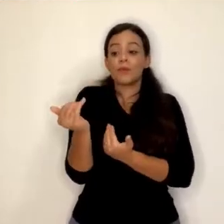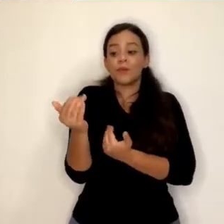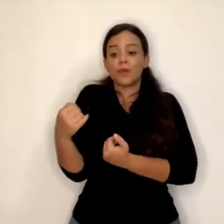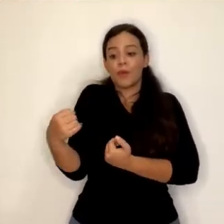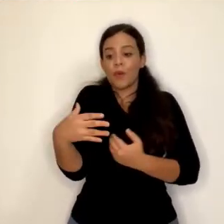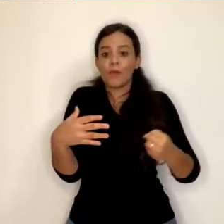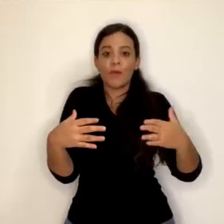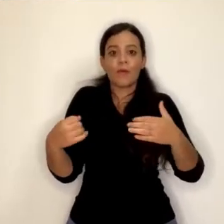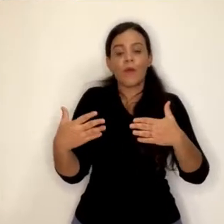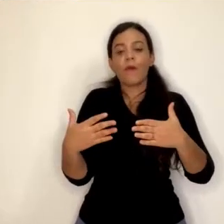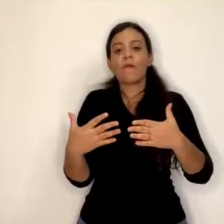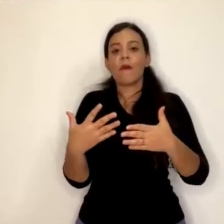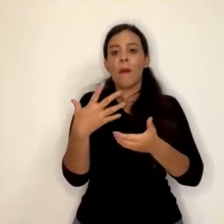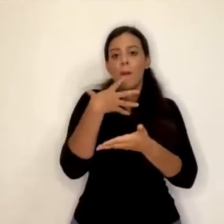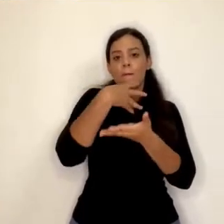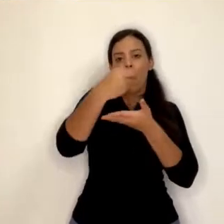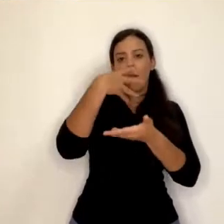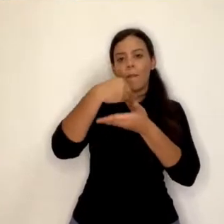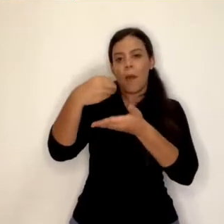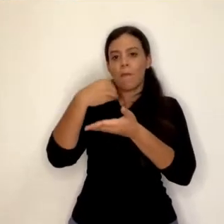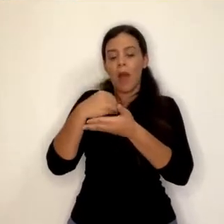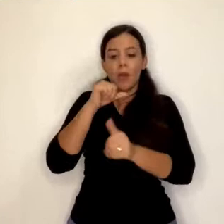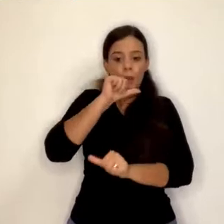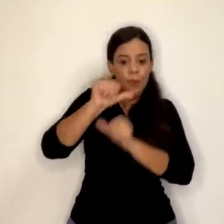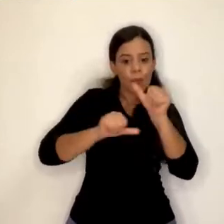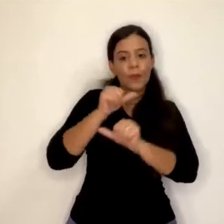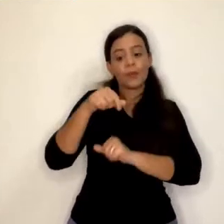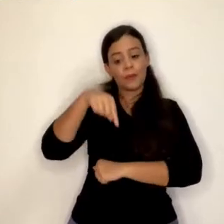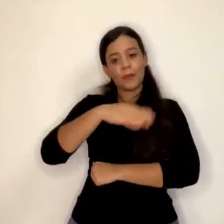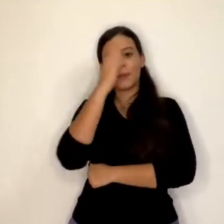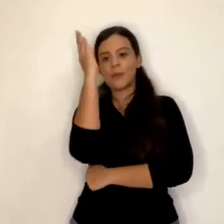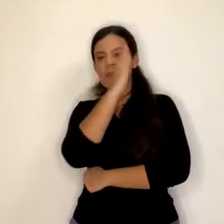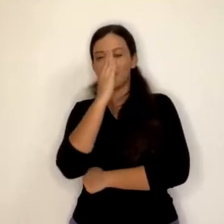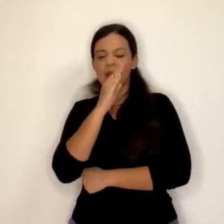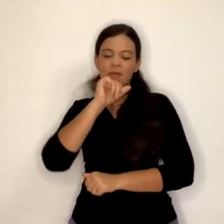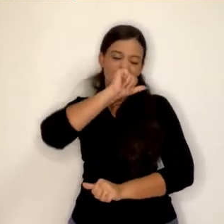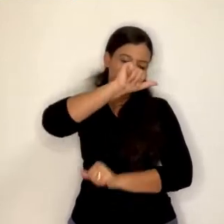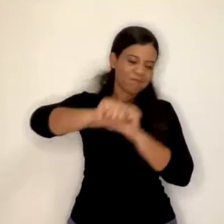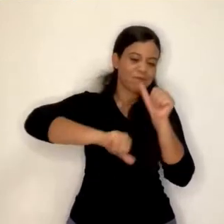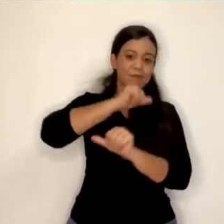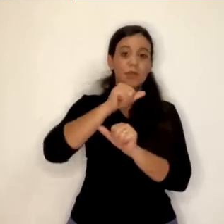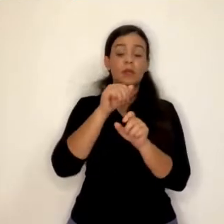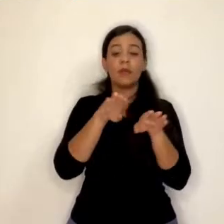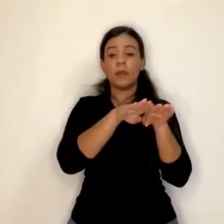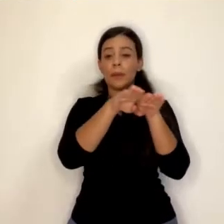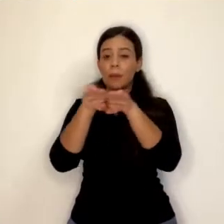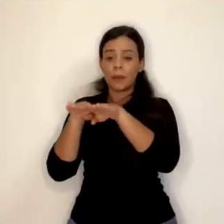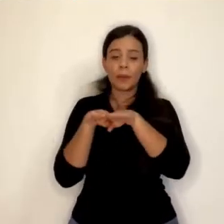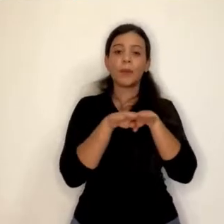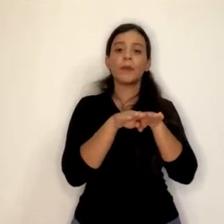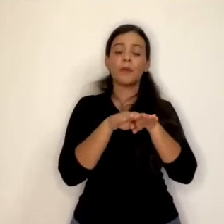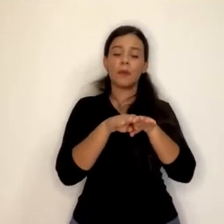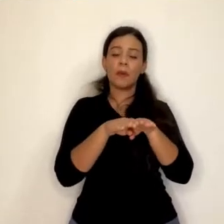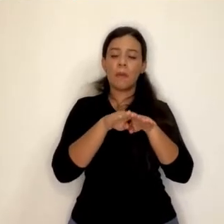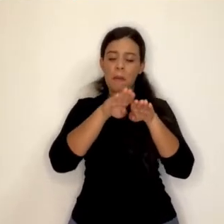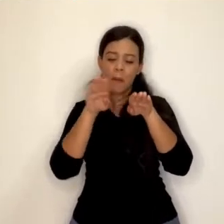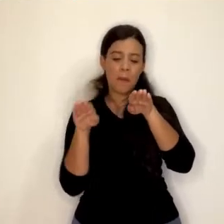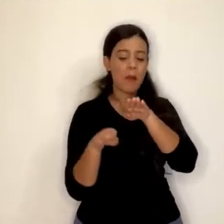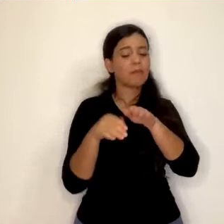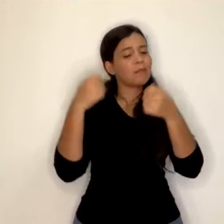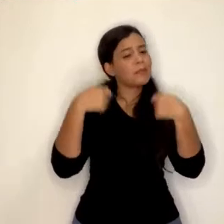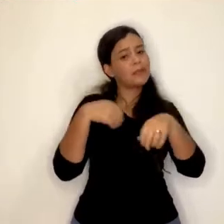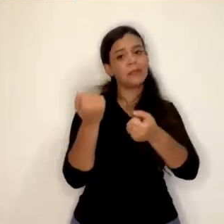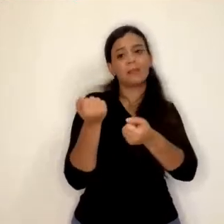have passed along to me, and so that young people may be able to achieve spaces and change the circumstances